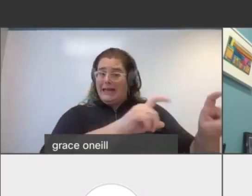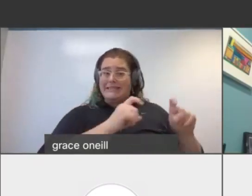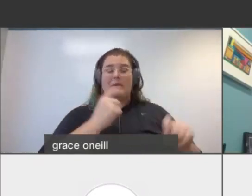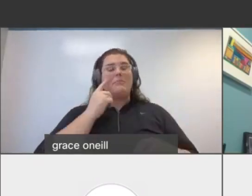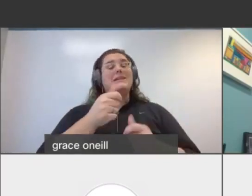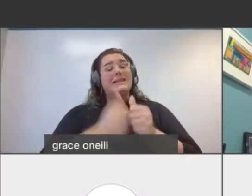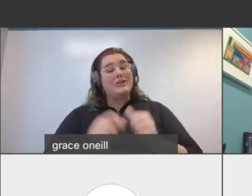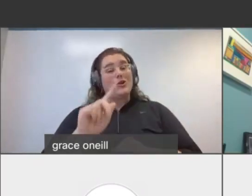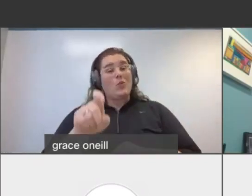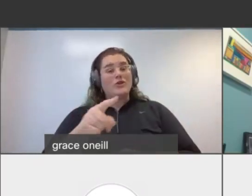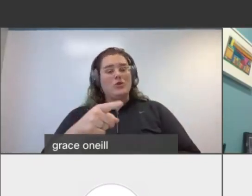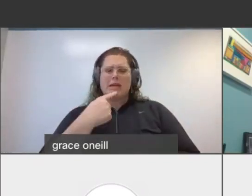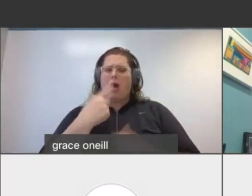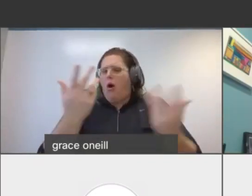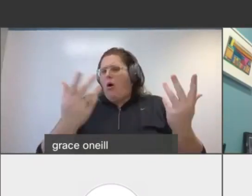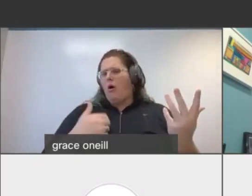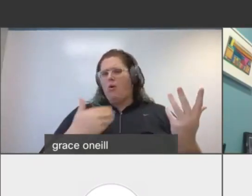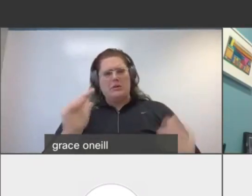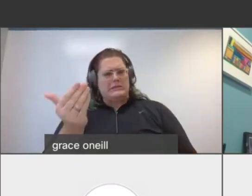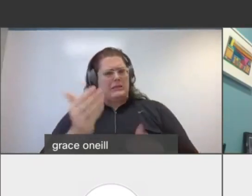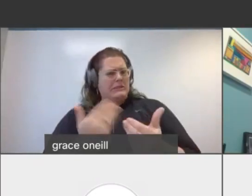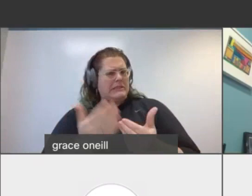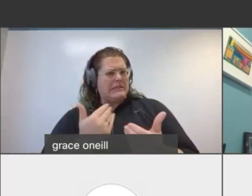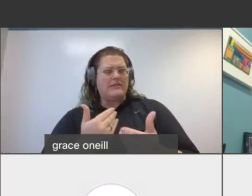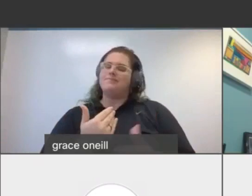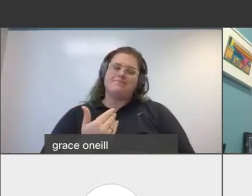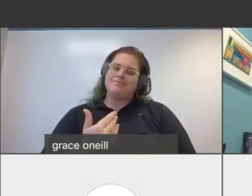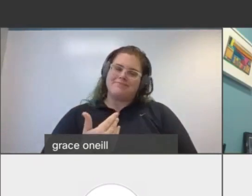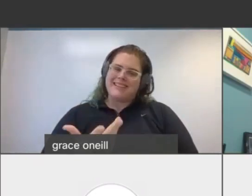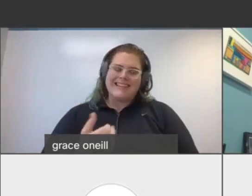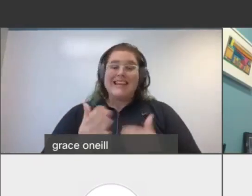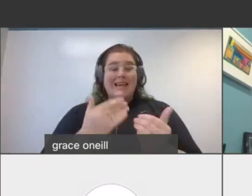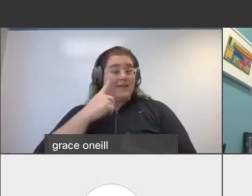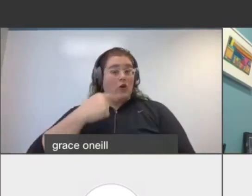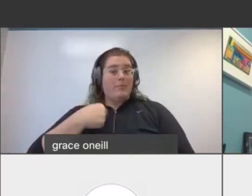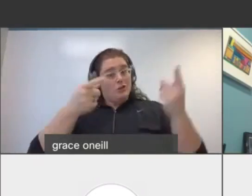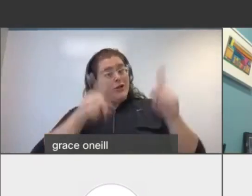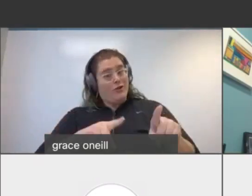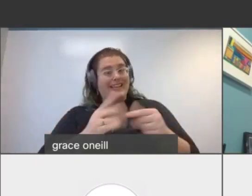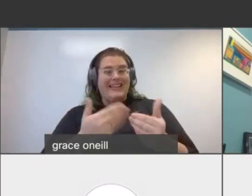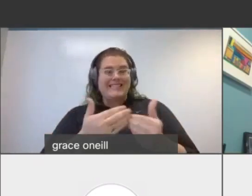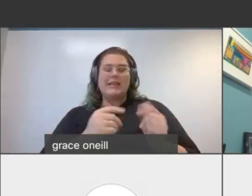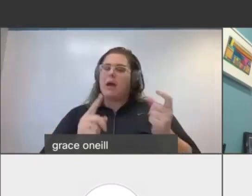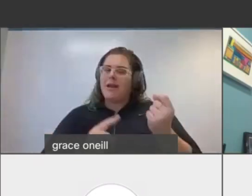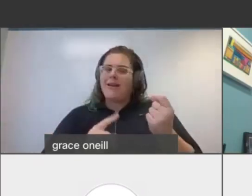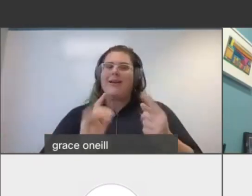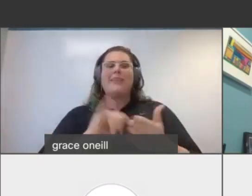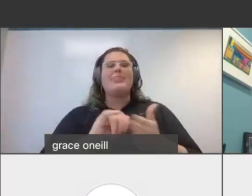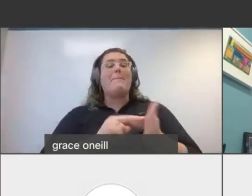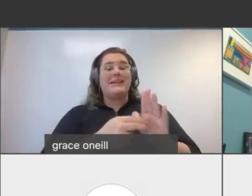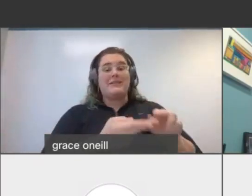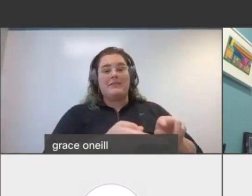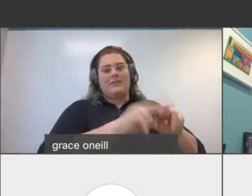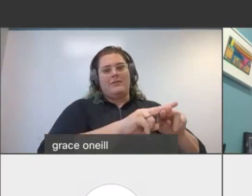easy, but it is, it's easy for me to agree. It is an additional burden for the people who have to collect the